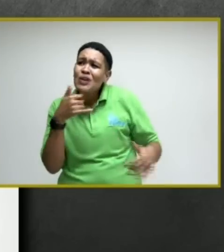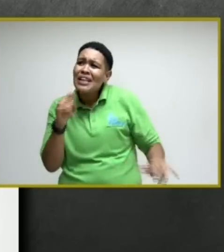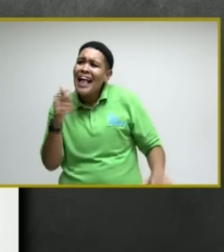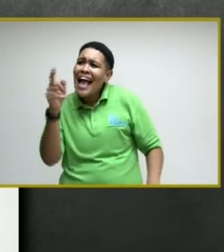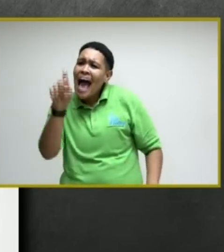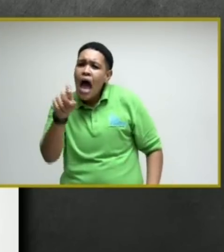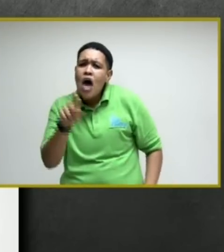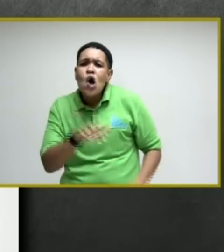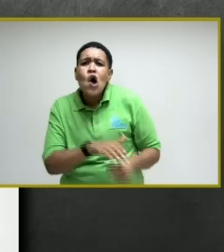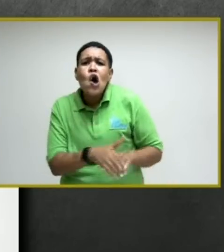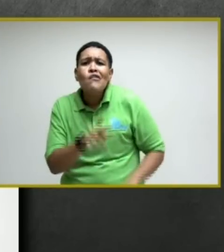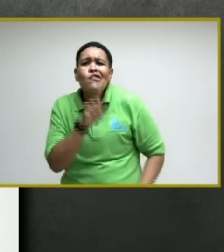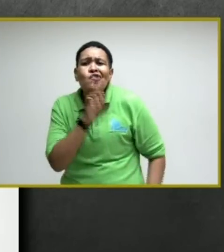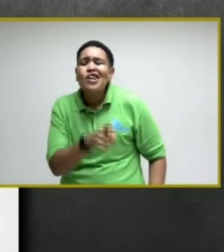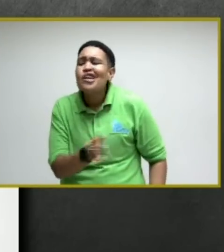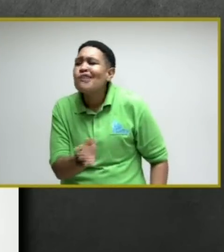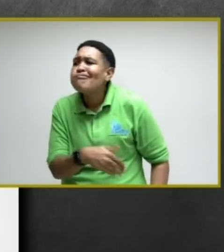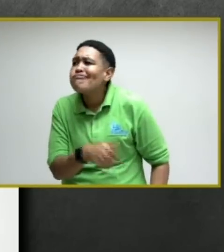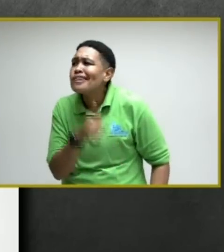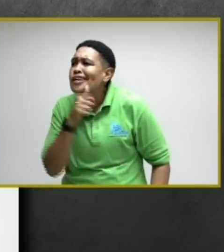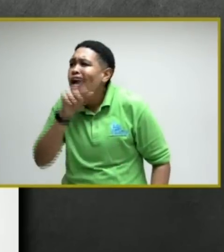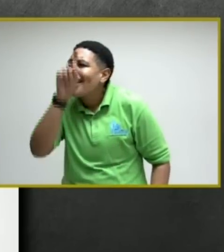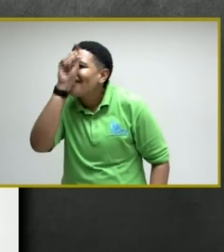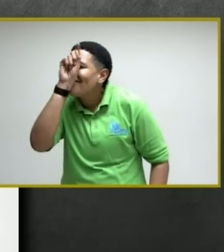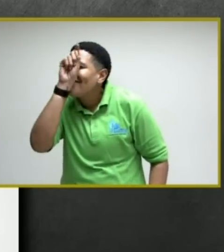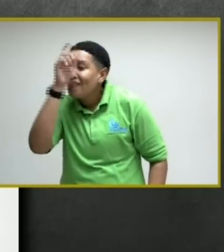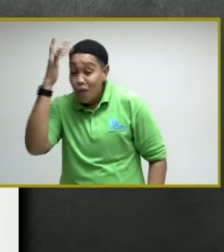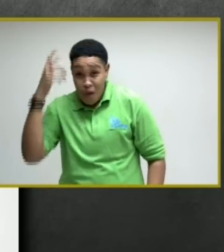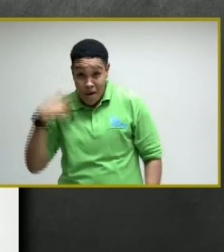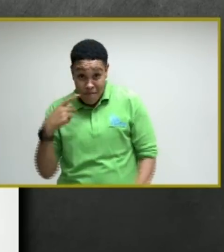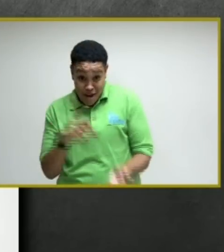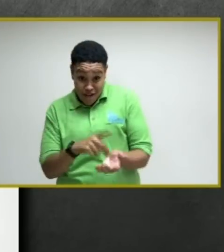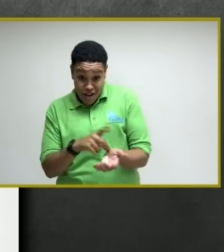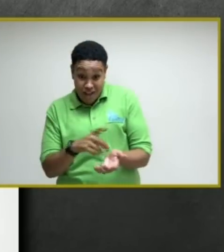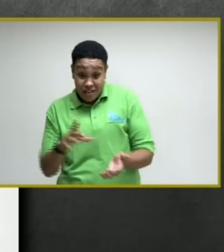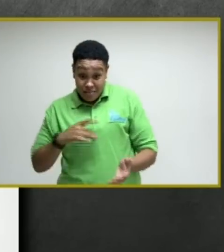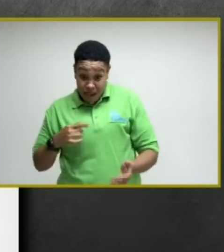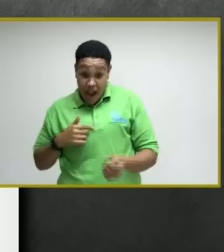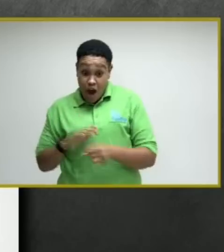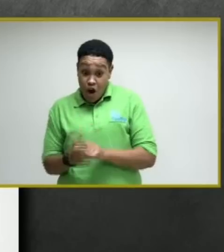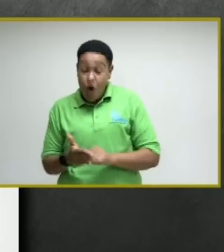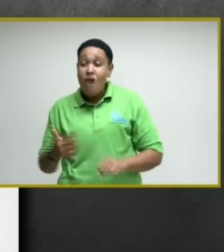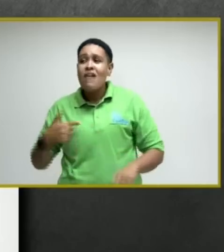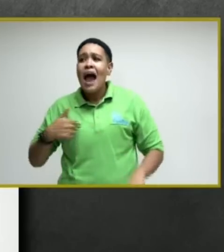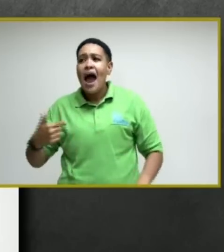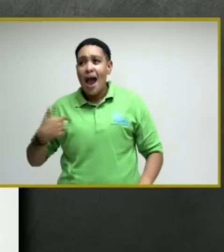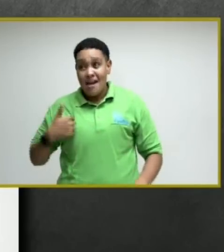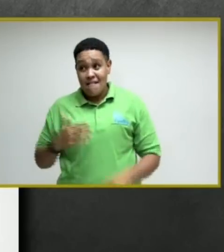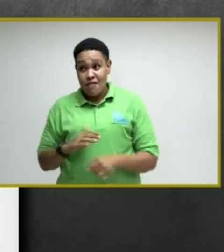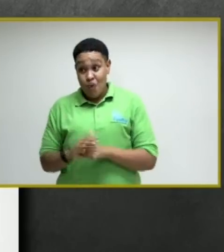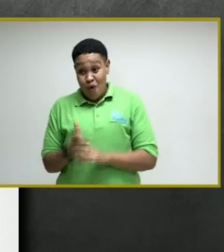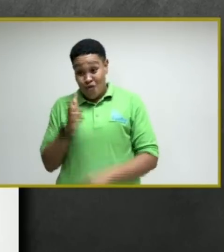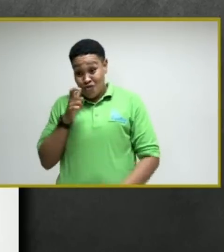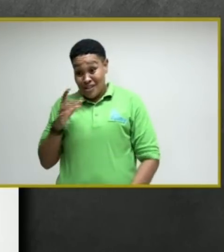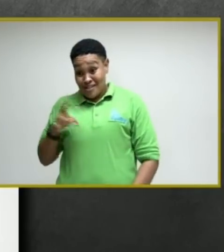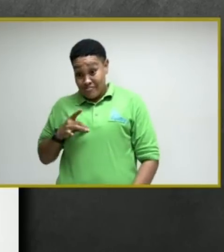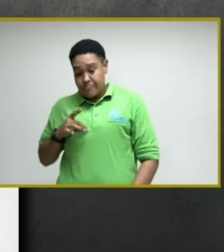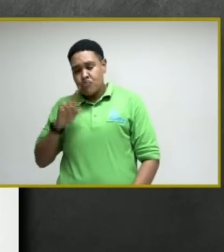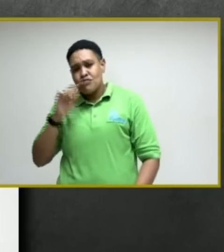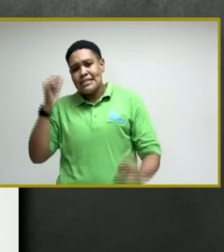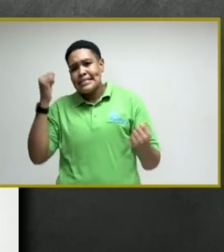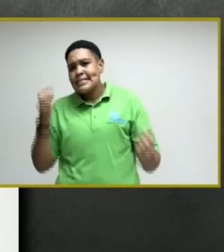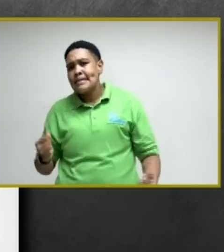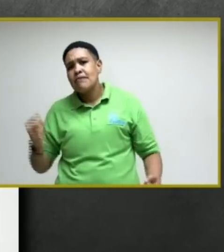if COVID-19 is real. Because my doctor died of COVID-19. I had COVID recently, and it was a severe